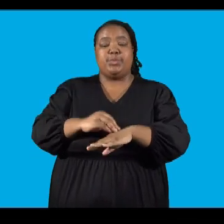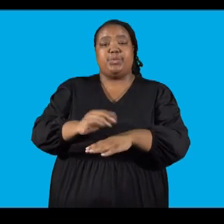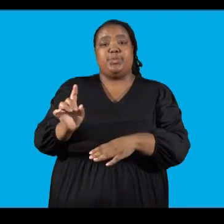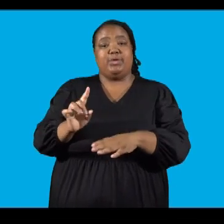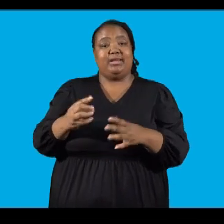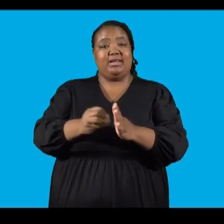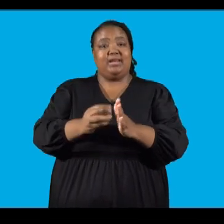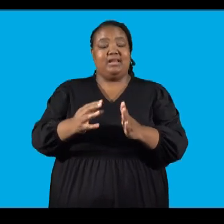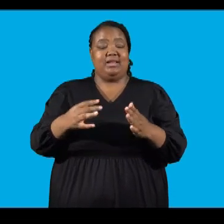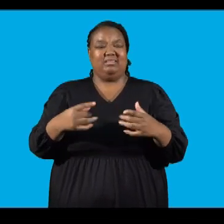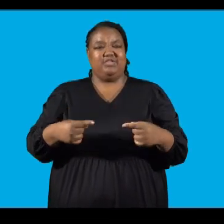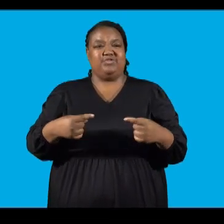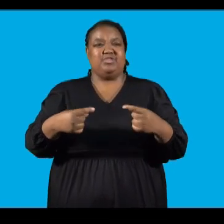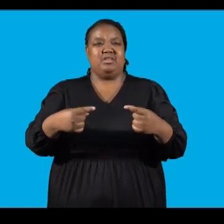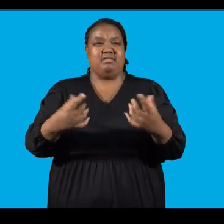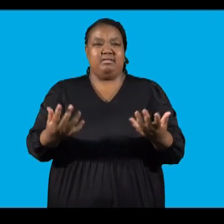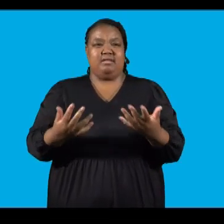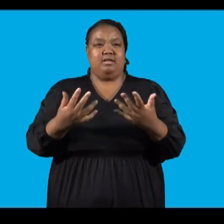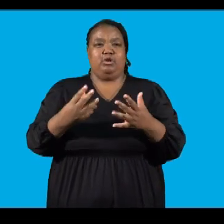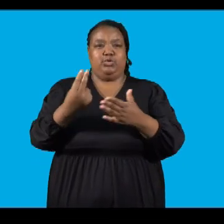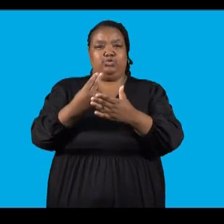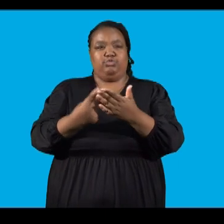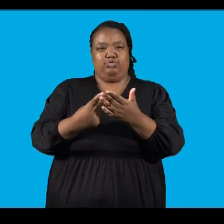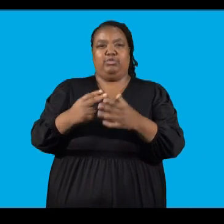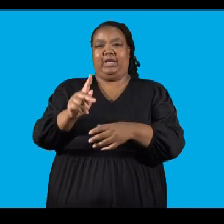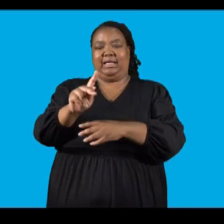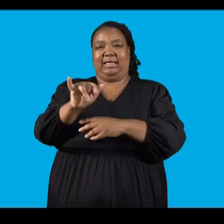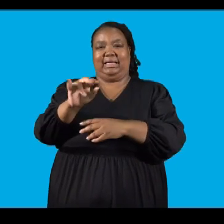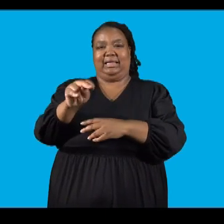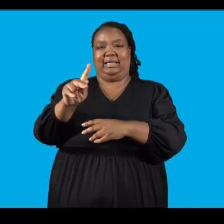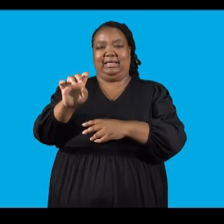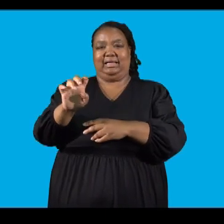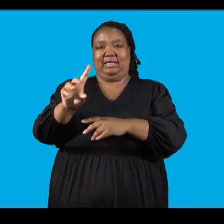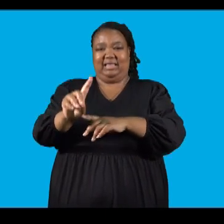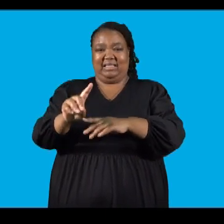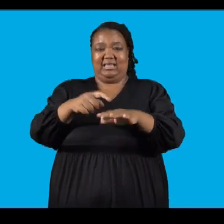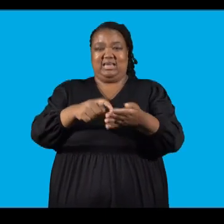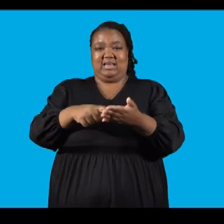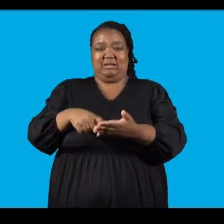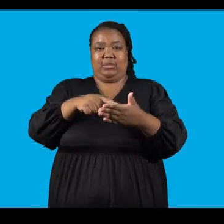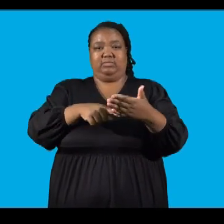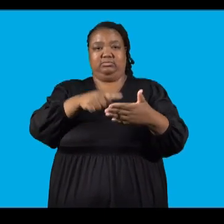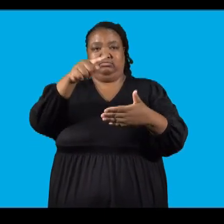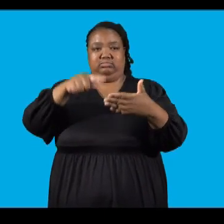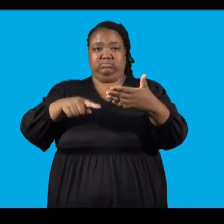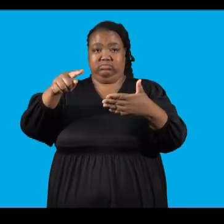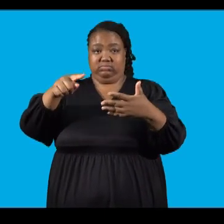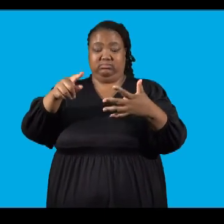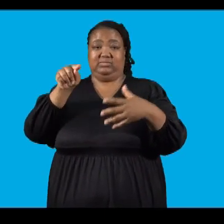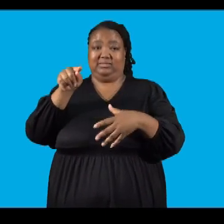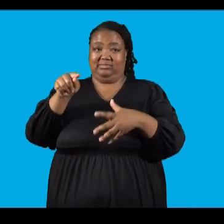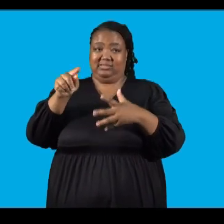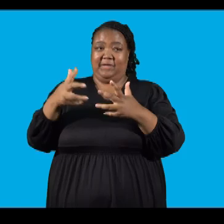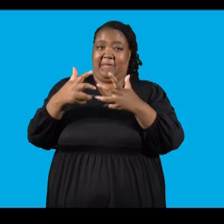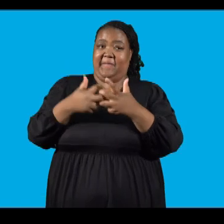The content problem here is learners struggle to draw the kinked demand curve, outline the rationale, and answer questions relating